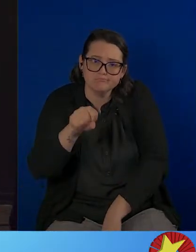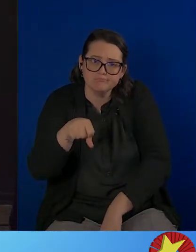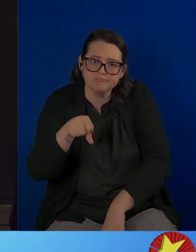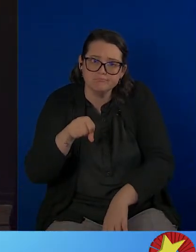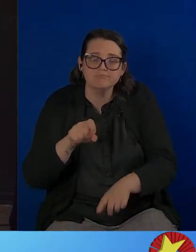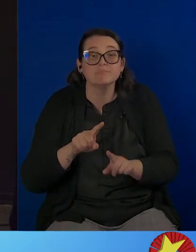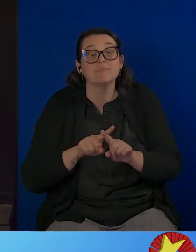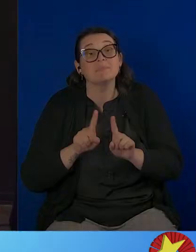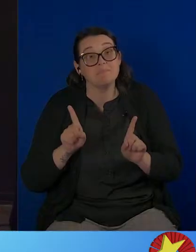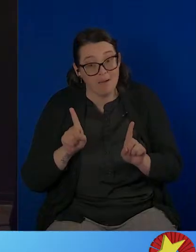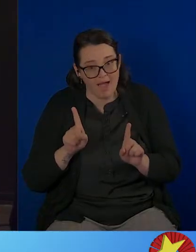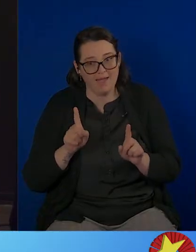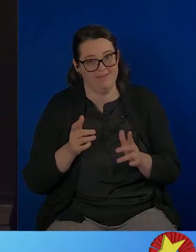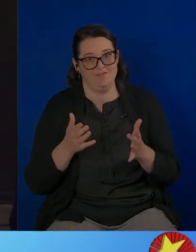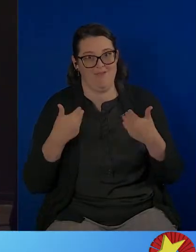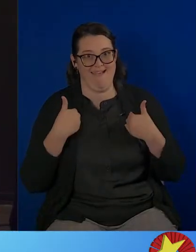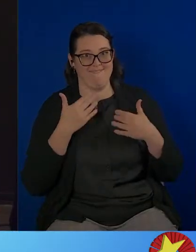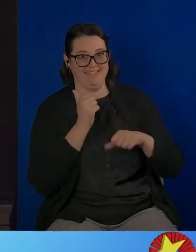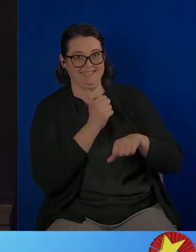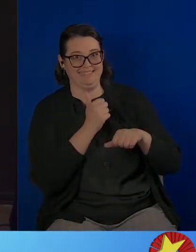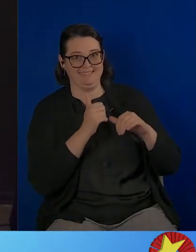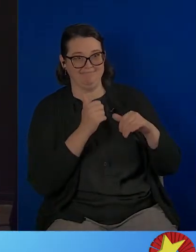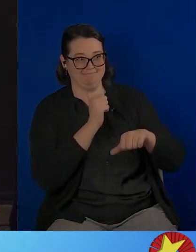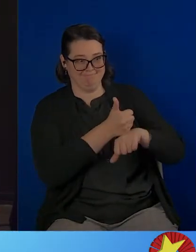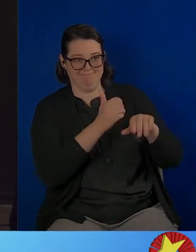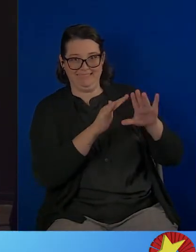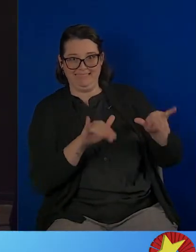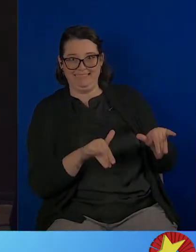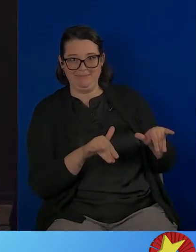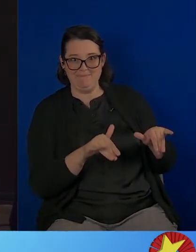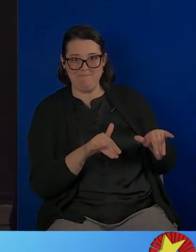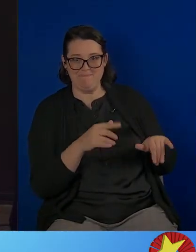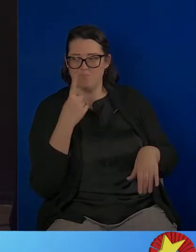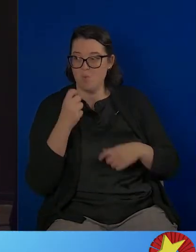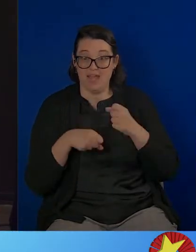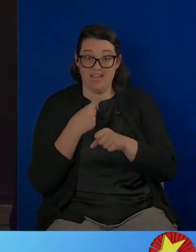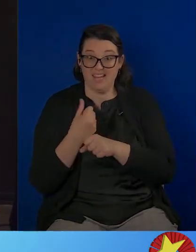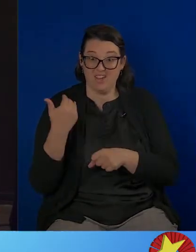But we do have a system in place now that a year ago we didn't have.